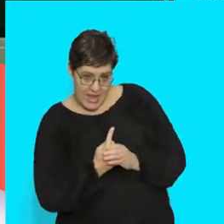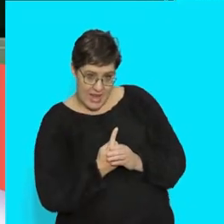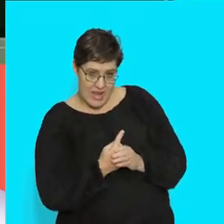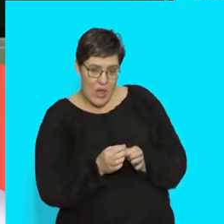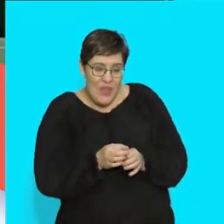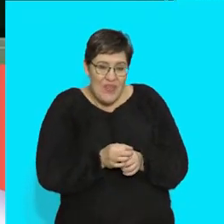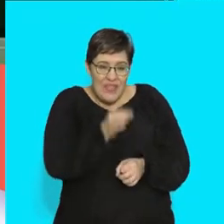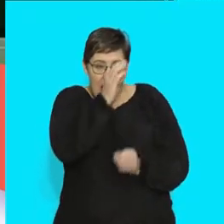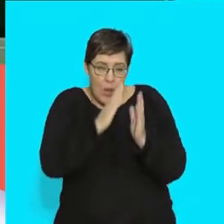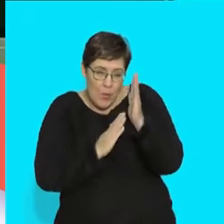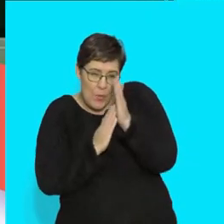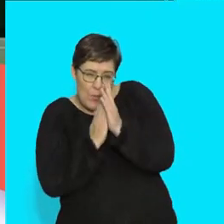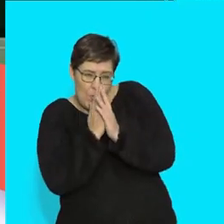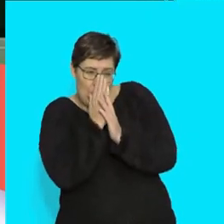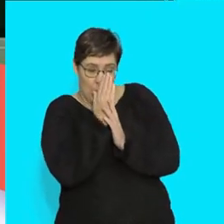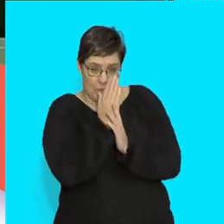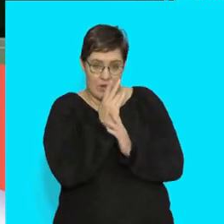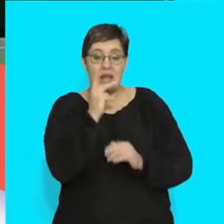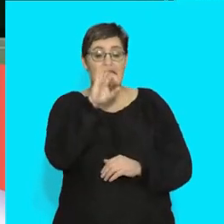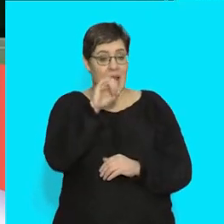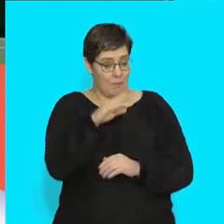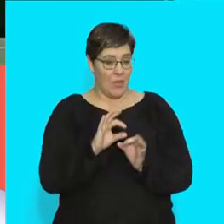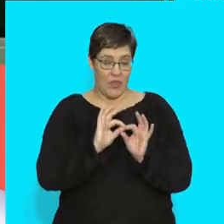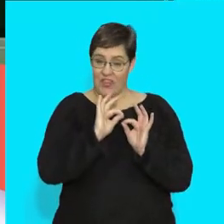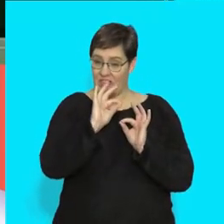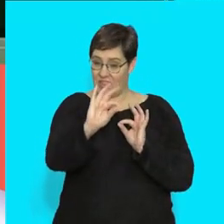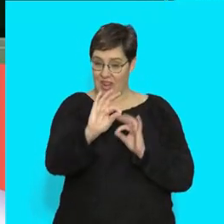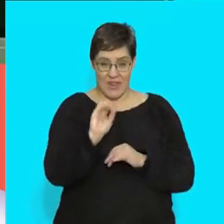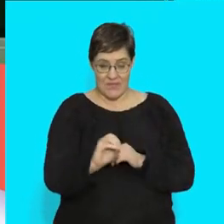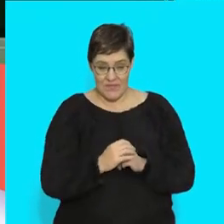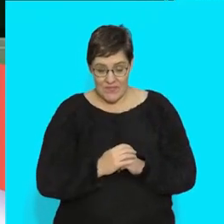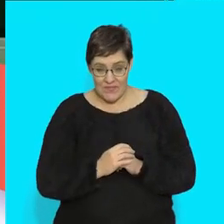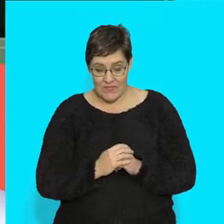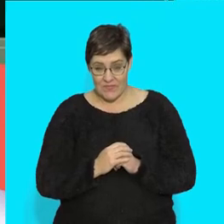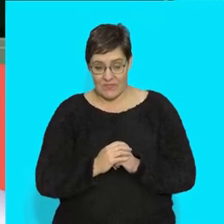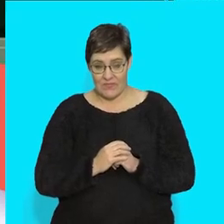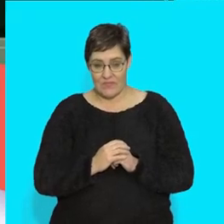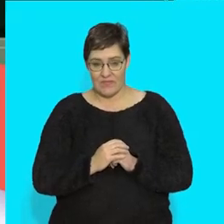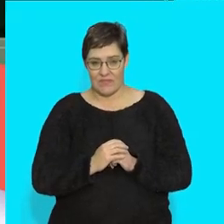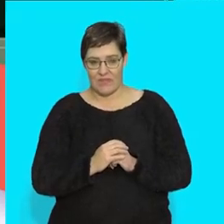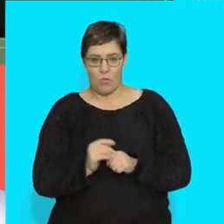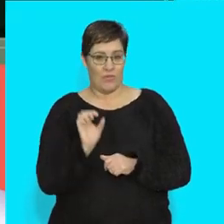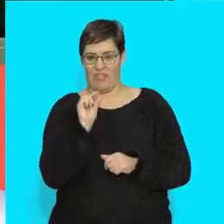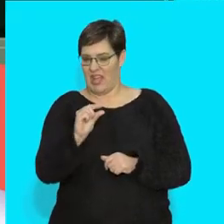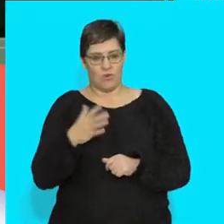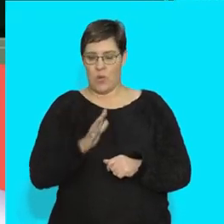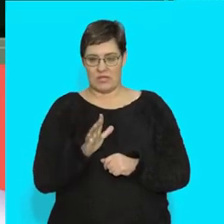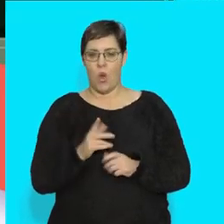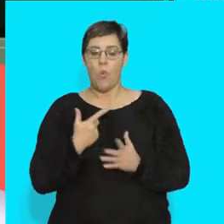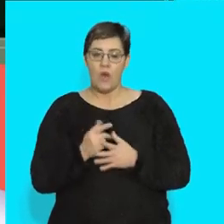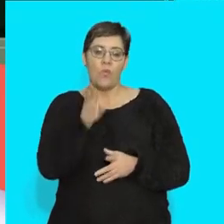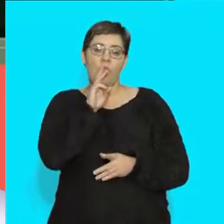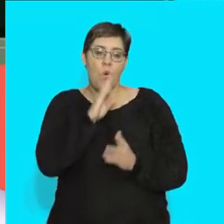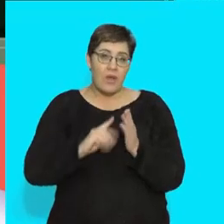thin spaces. The xylem is thin. Guys, it's thin, thin, thin. We don't want thick things. We want water to go